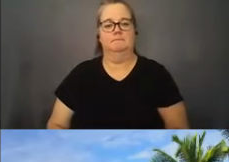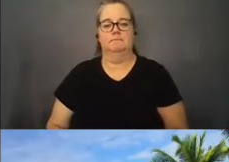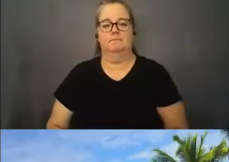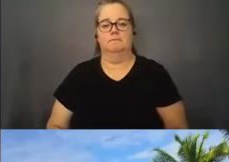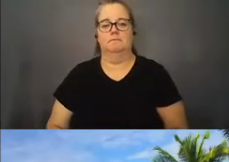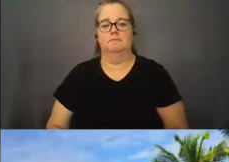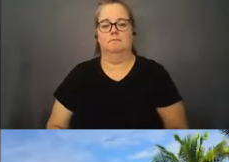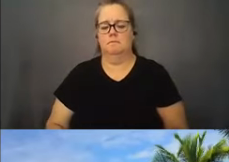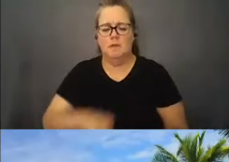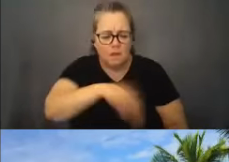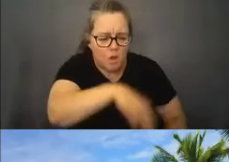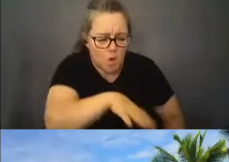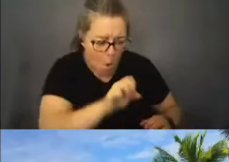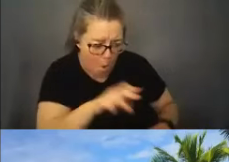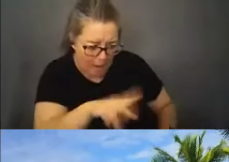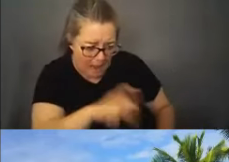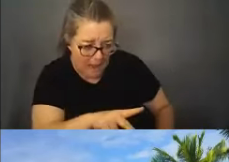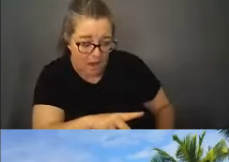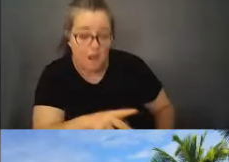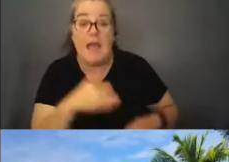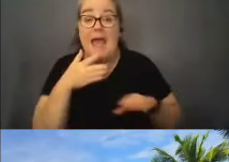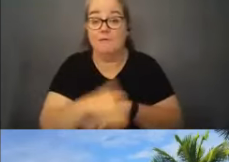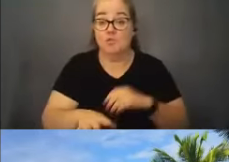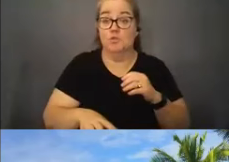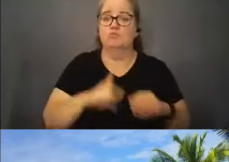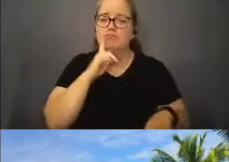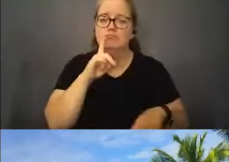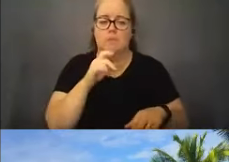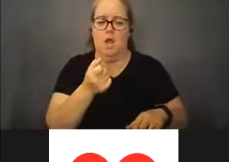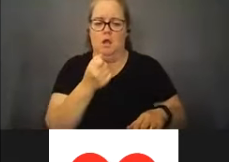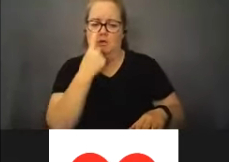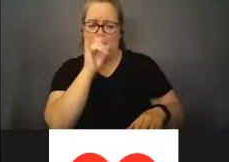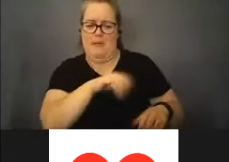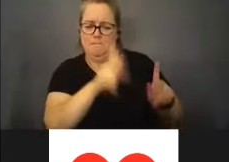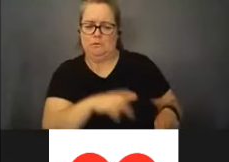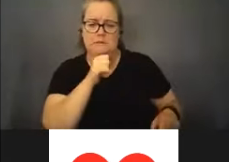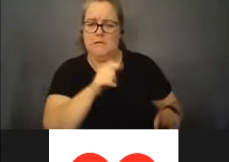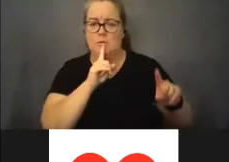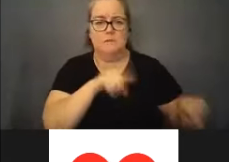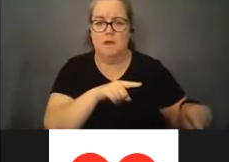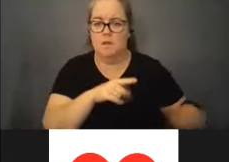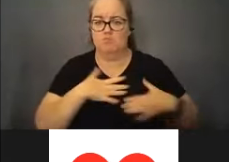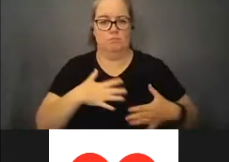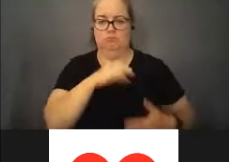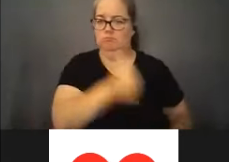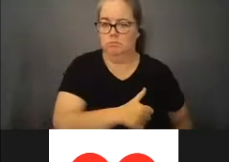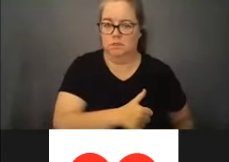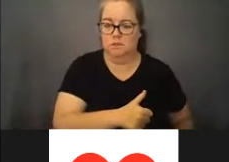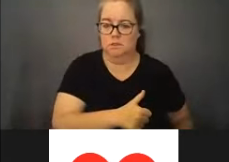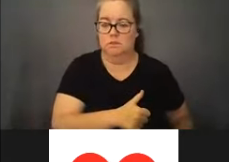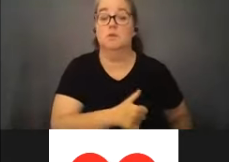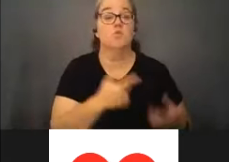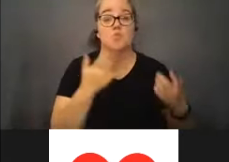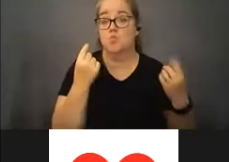Hey, are you okay? After confirming that someone is unresponsive and not breathing or only gasping, assume